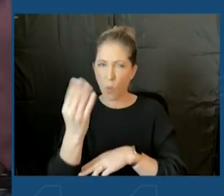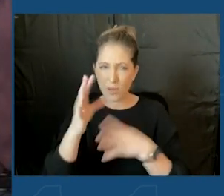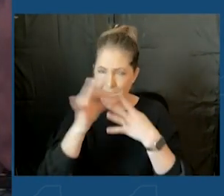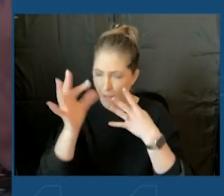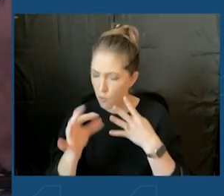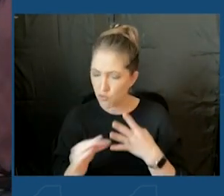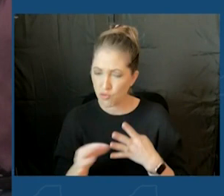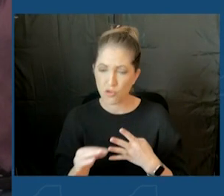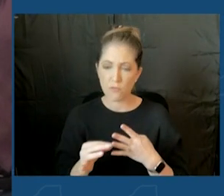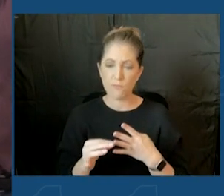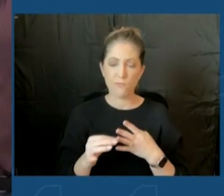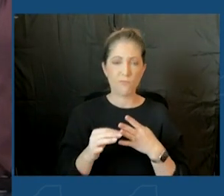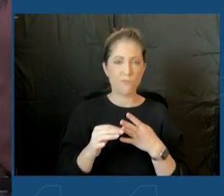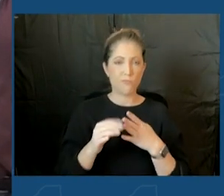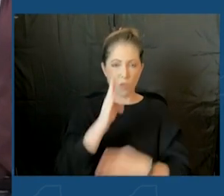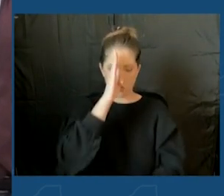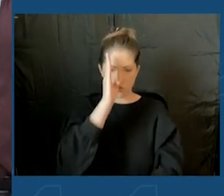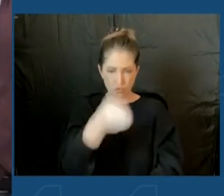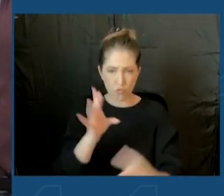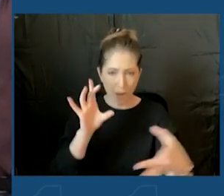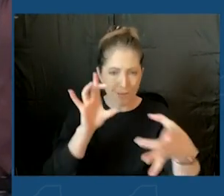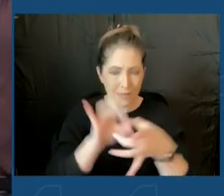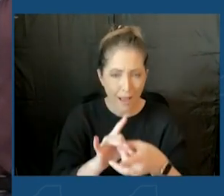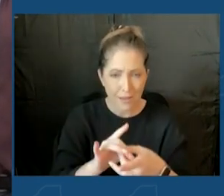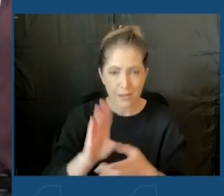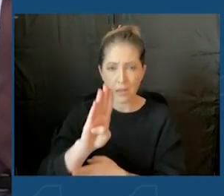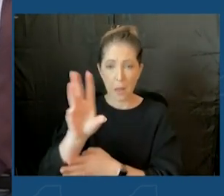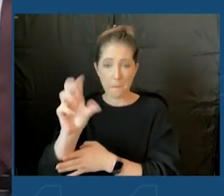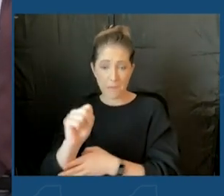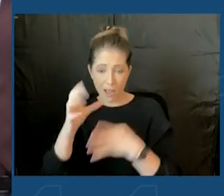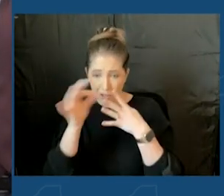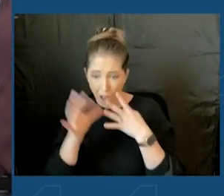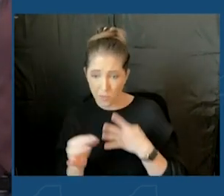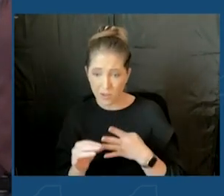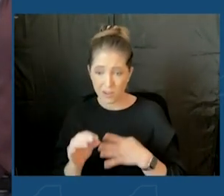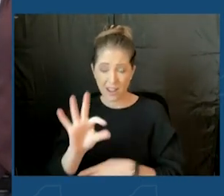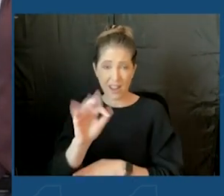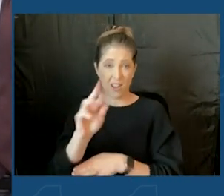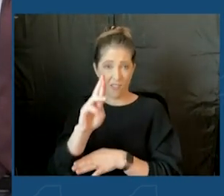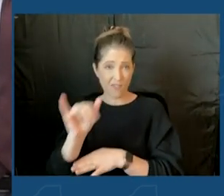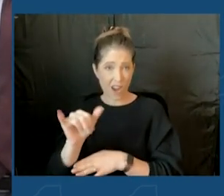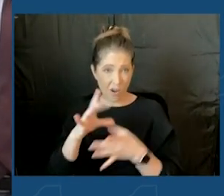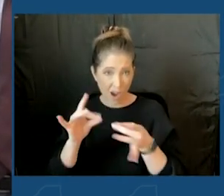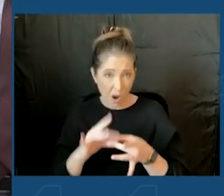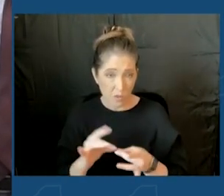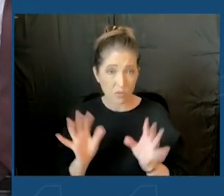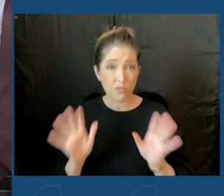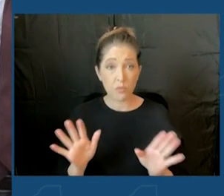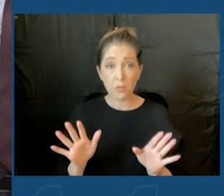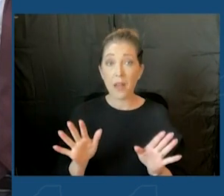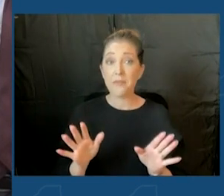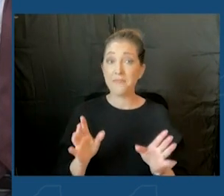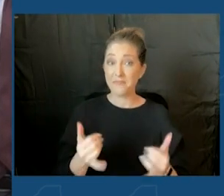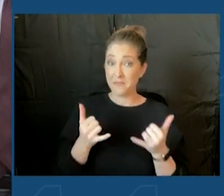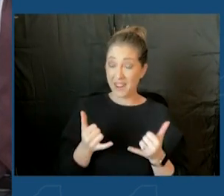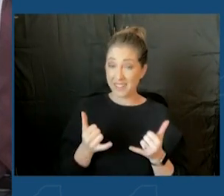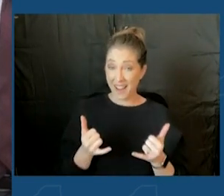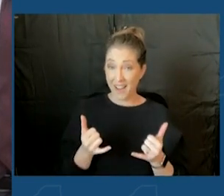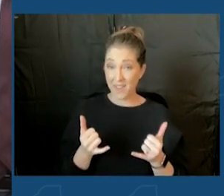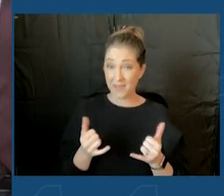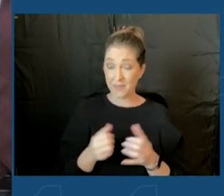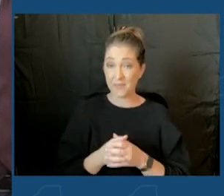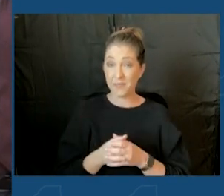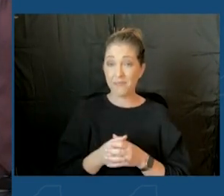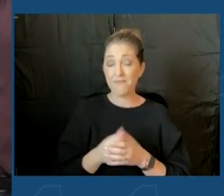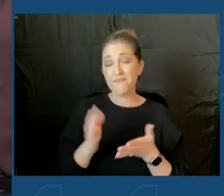direct connections from the subway, bus options, a ferry option, all kinds of exciting things. But in the meantime, every once in